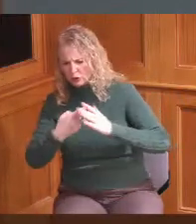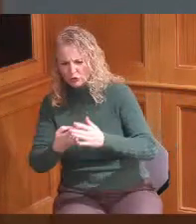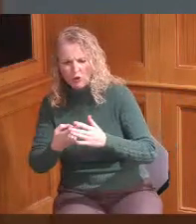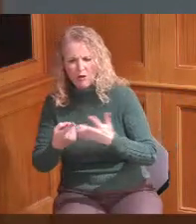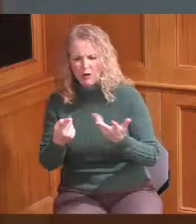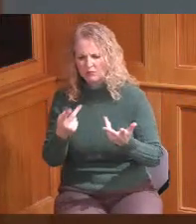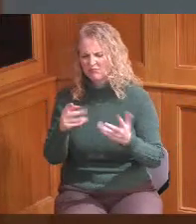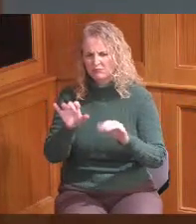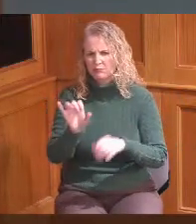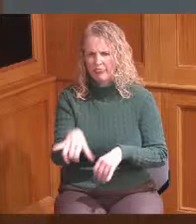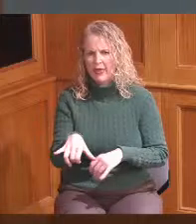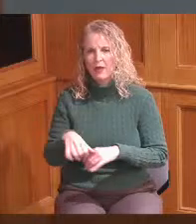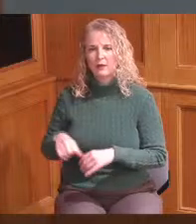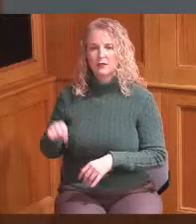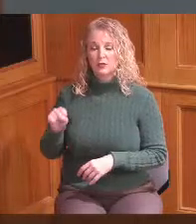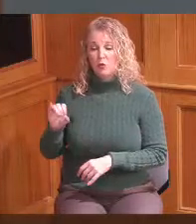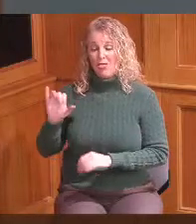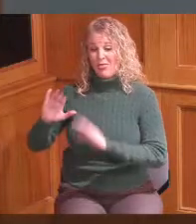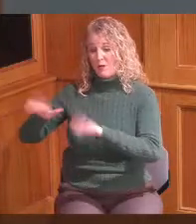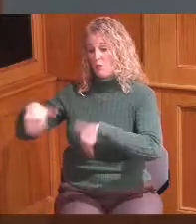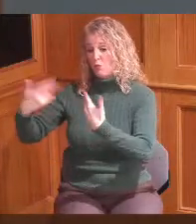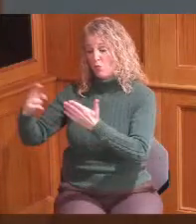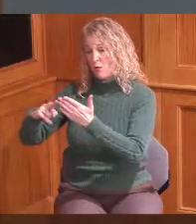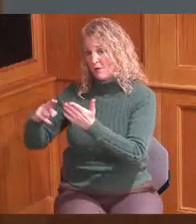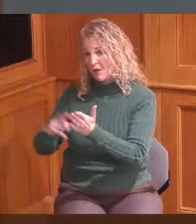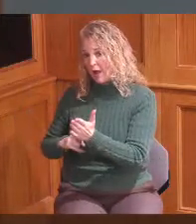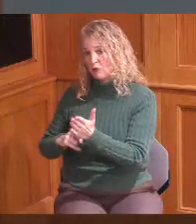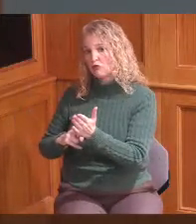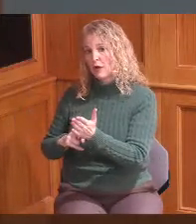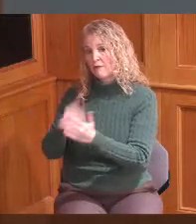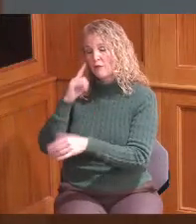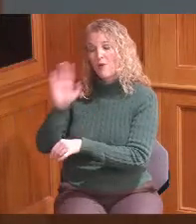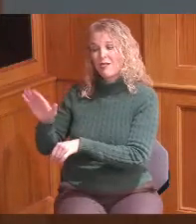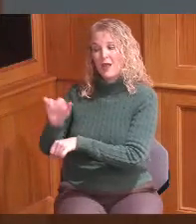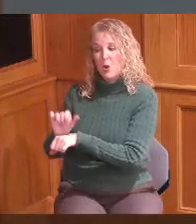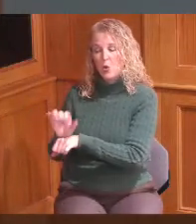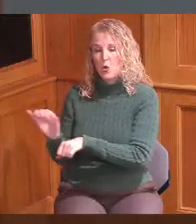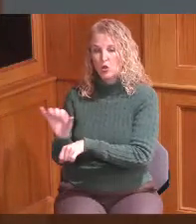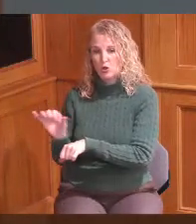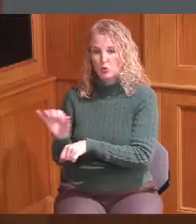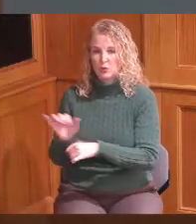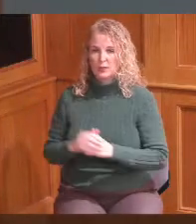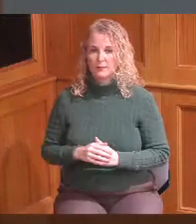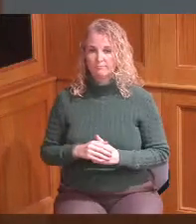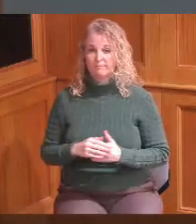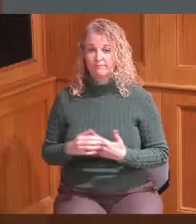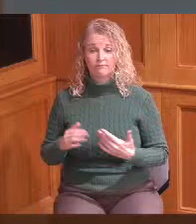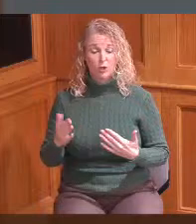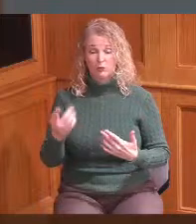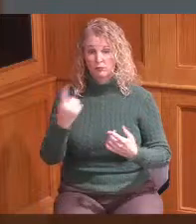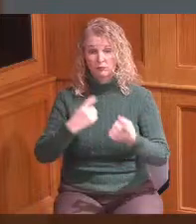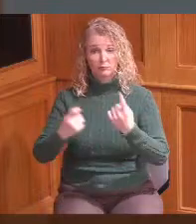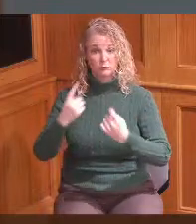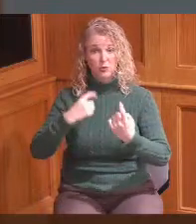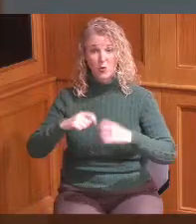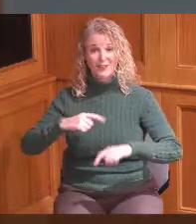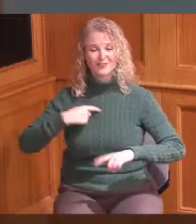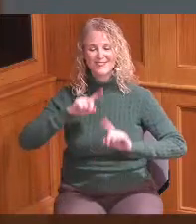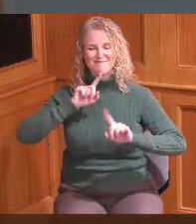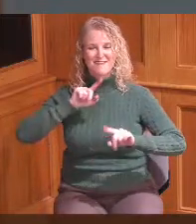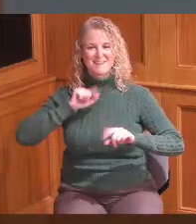coming from. So that's a renewal contract as well for the work that they do for each of us. So I'm happy to answer questions on either of those